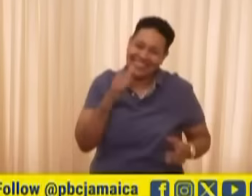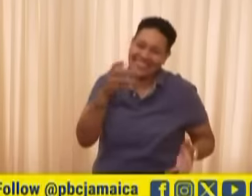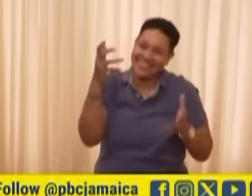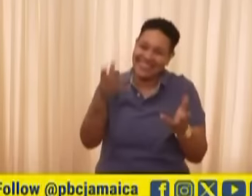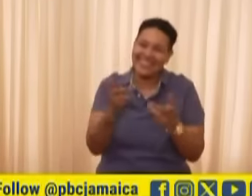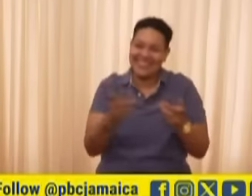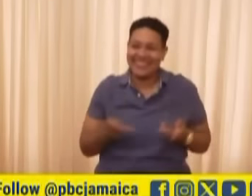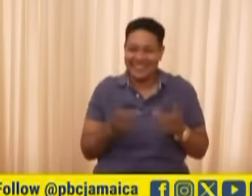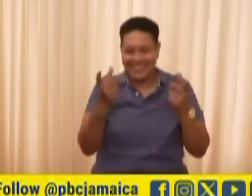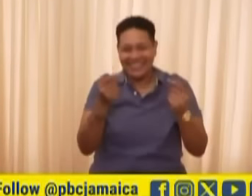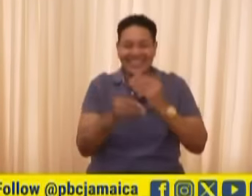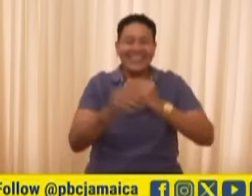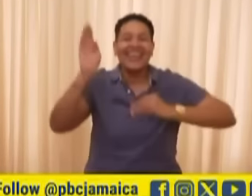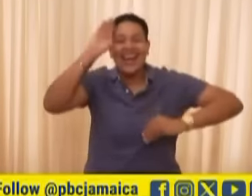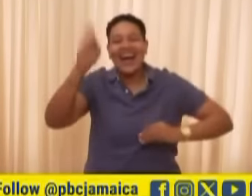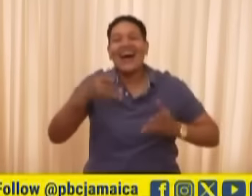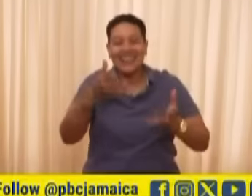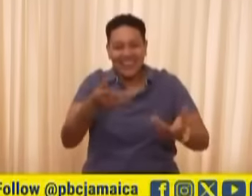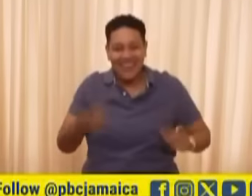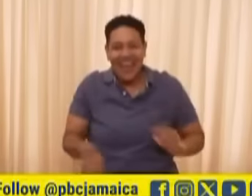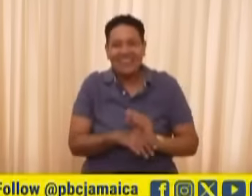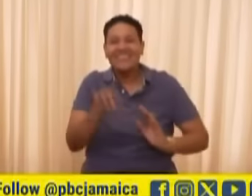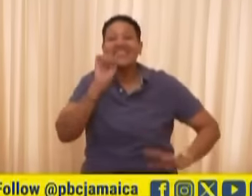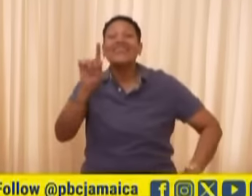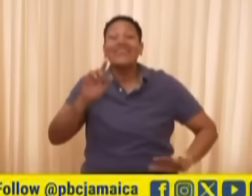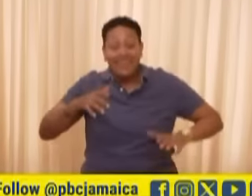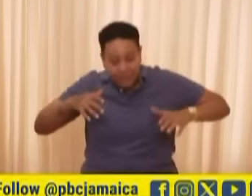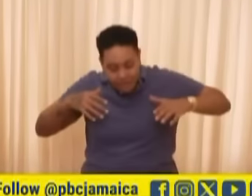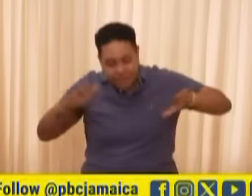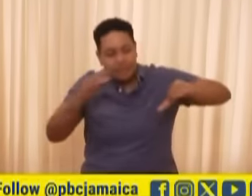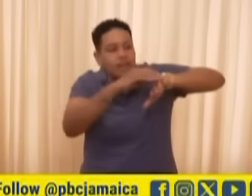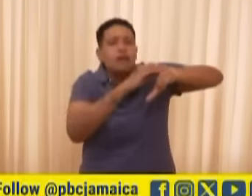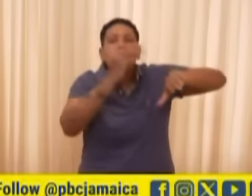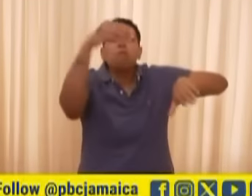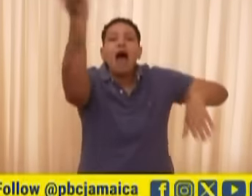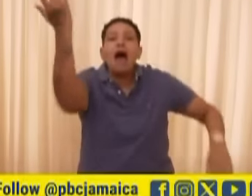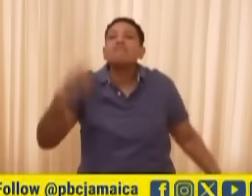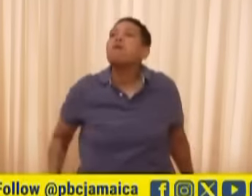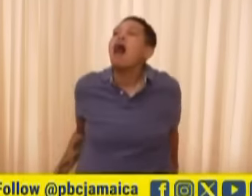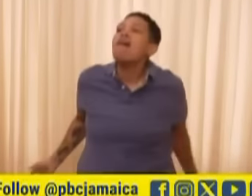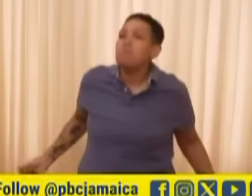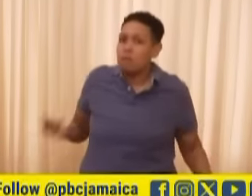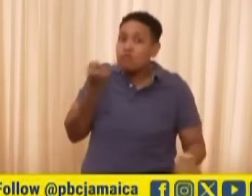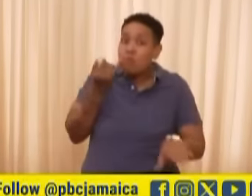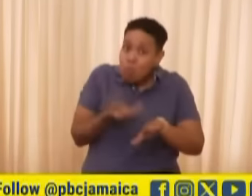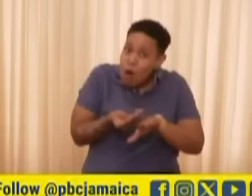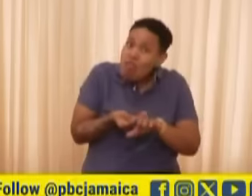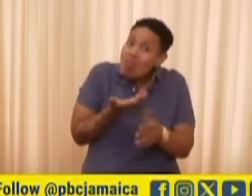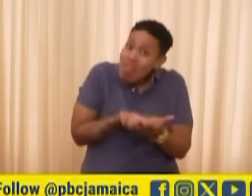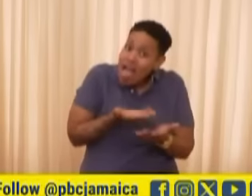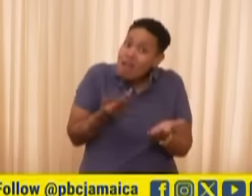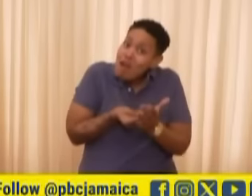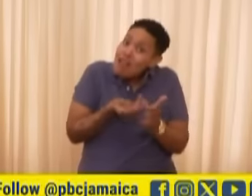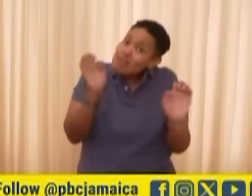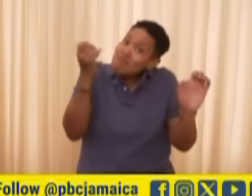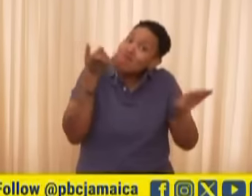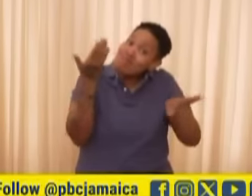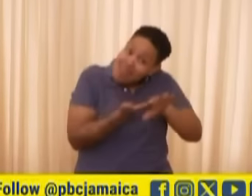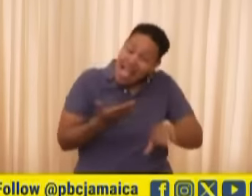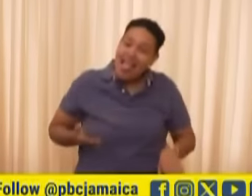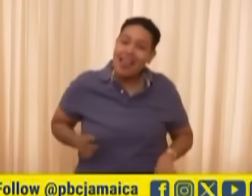to do it. All of them, the release said. But at least 5 municipalities that